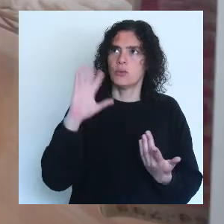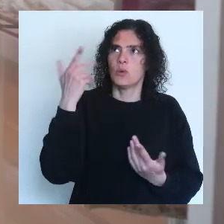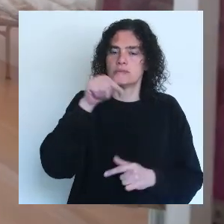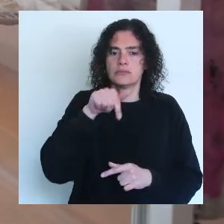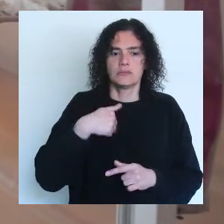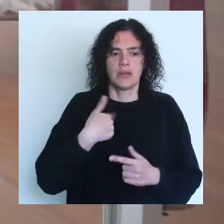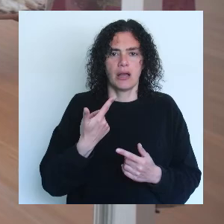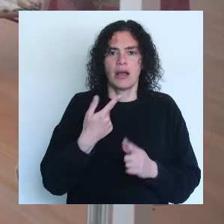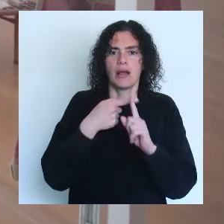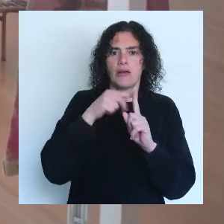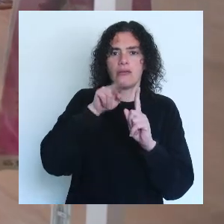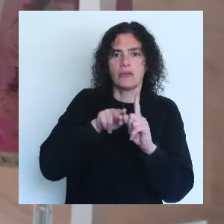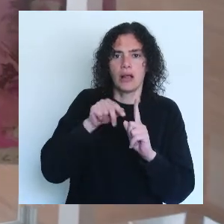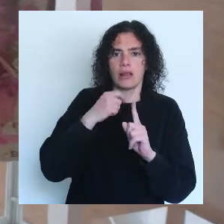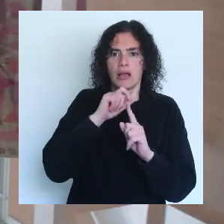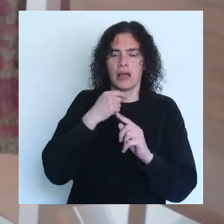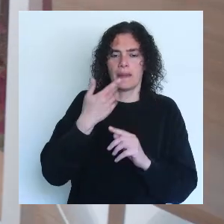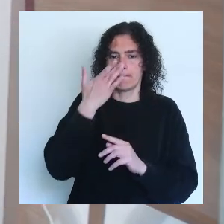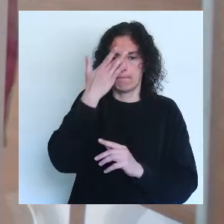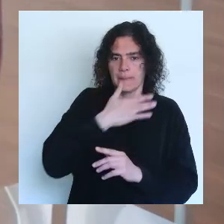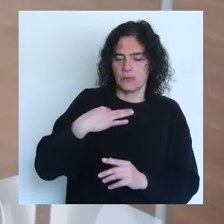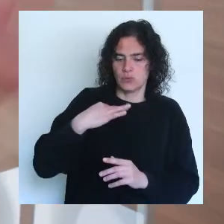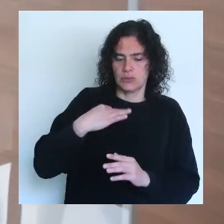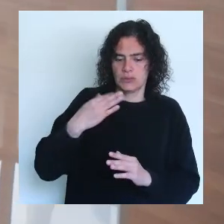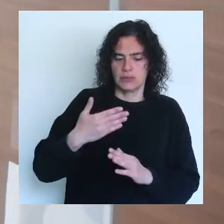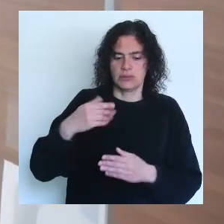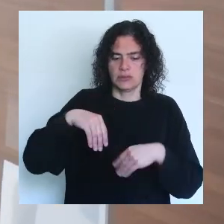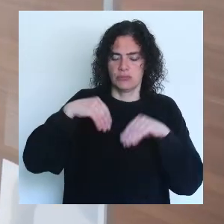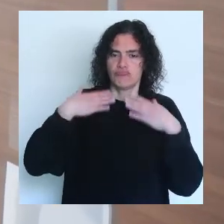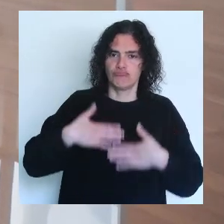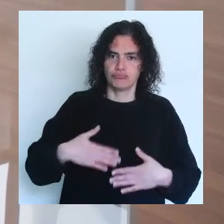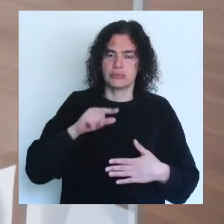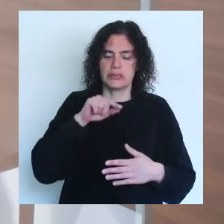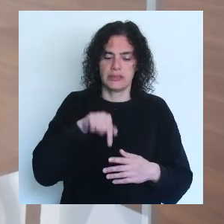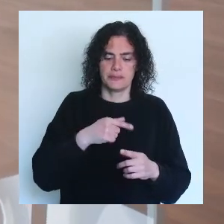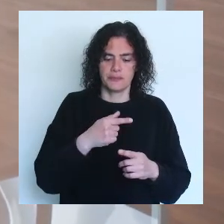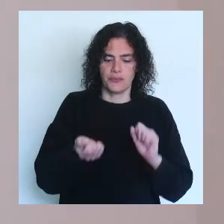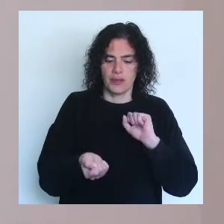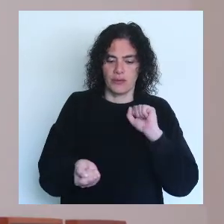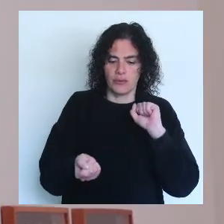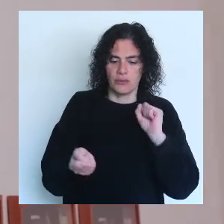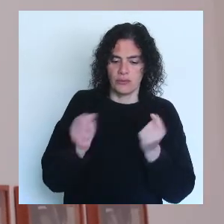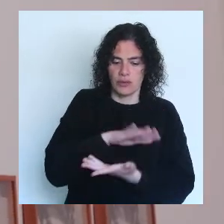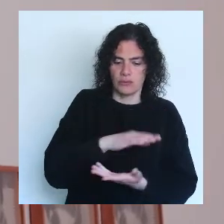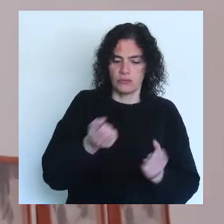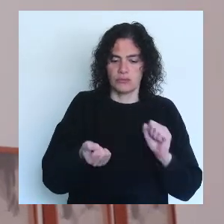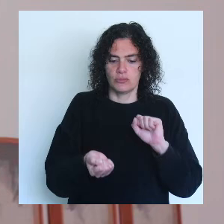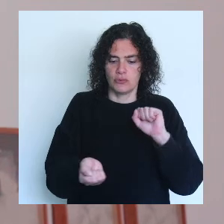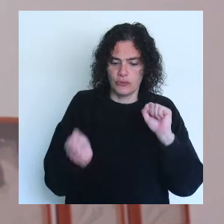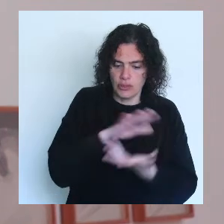almost like, when there is a funeral, you hang this dark fabric. But here it says,